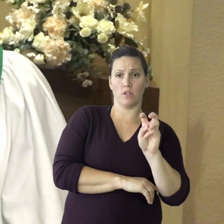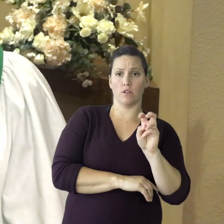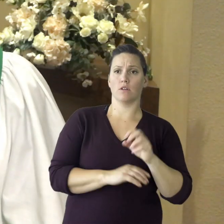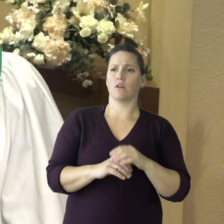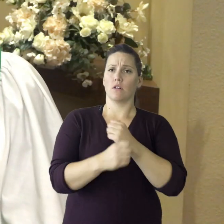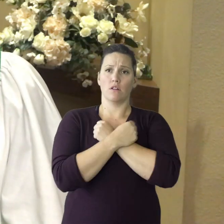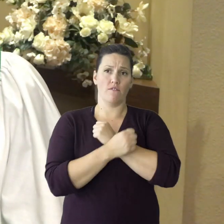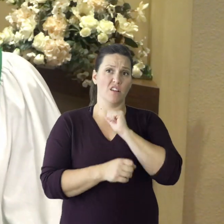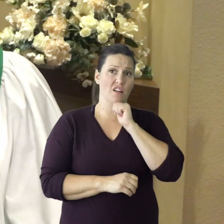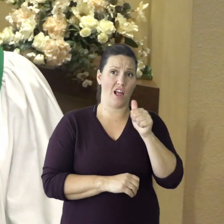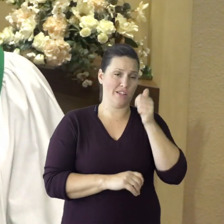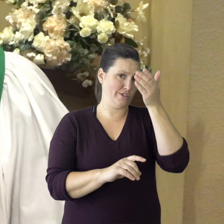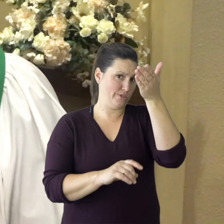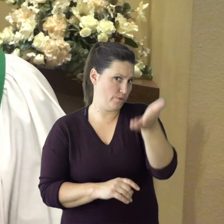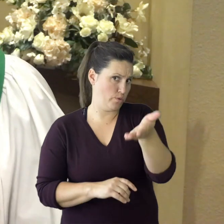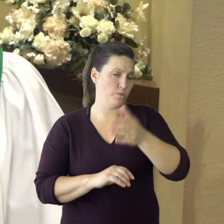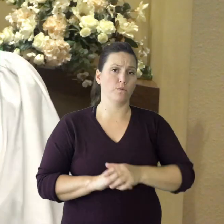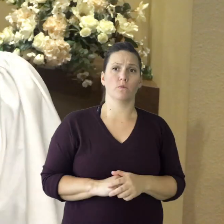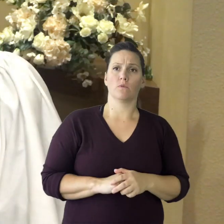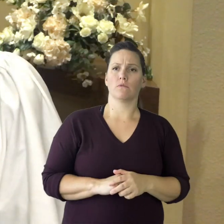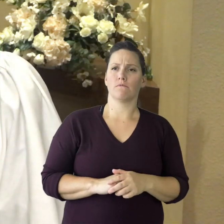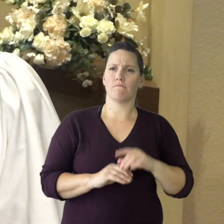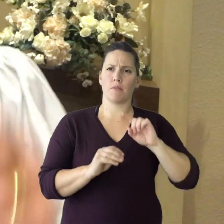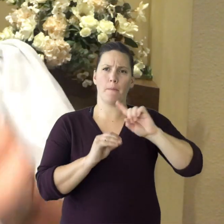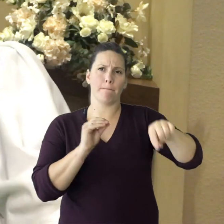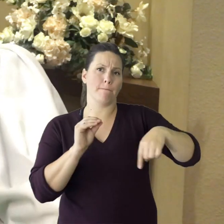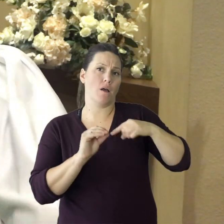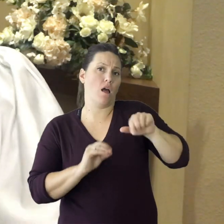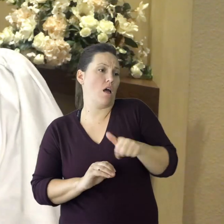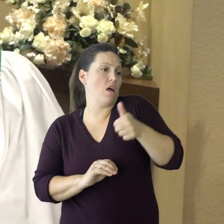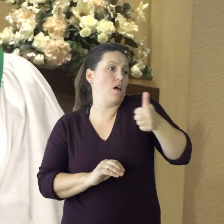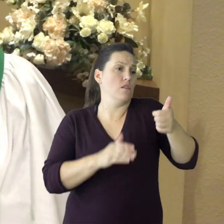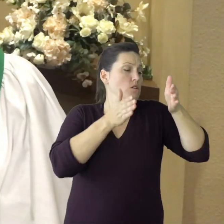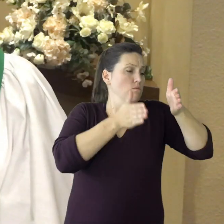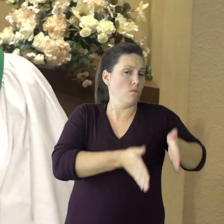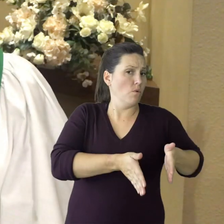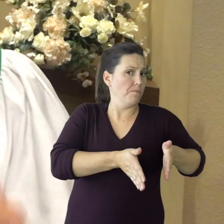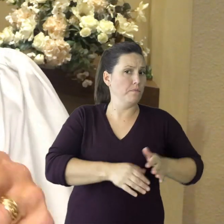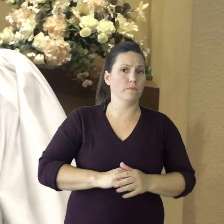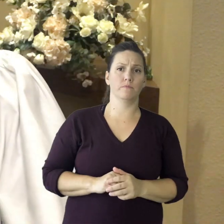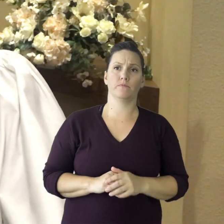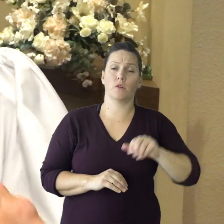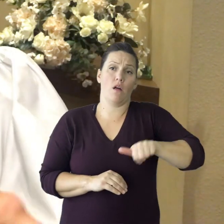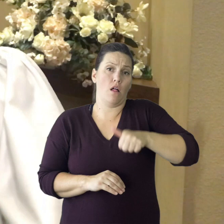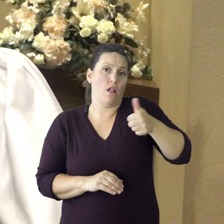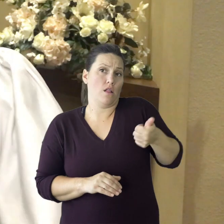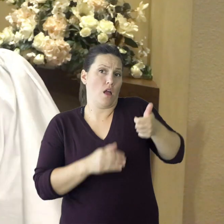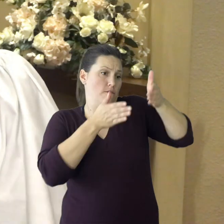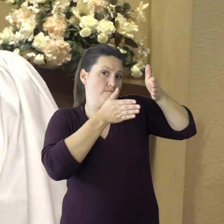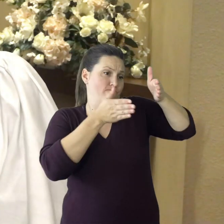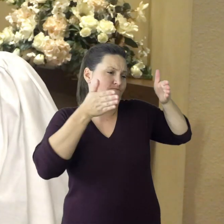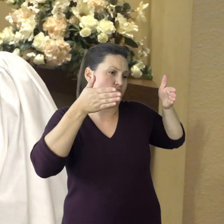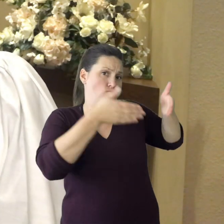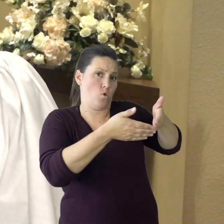love. It's not about you. It's about the other person. It's